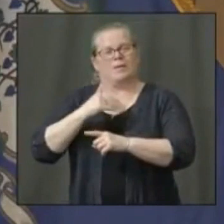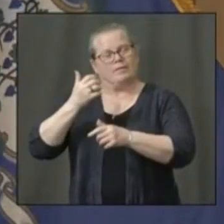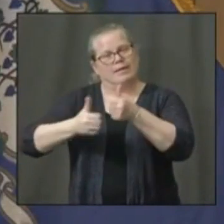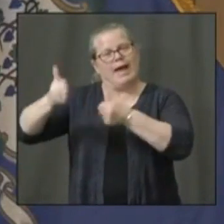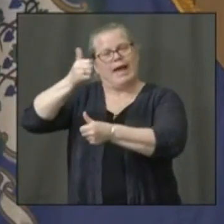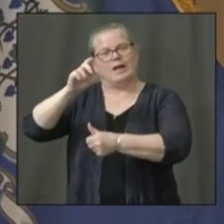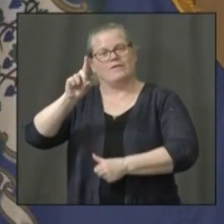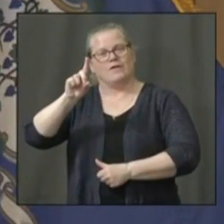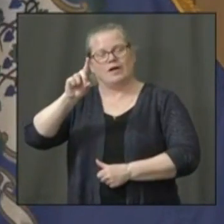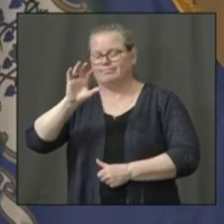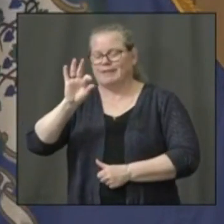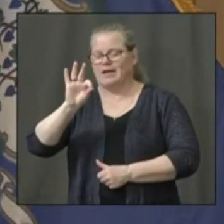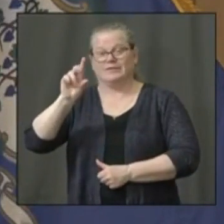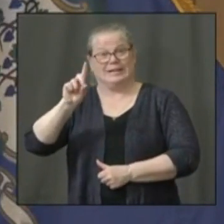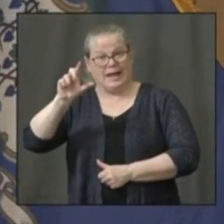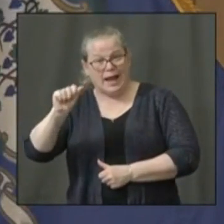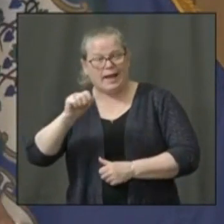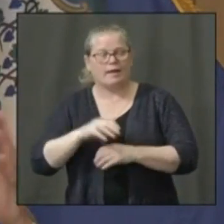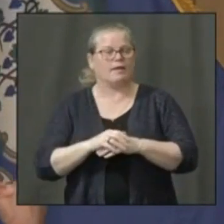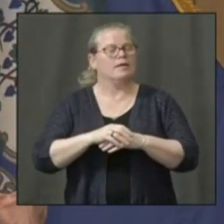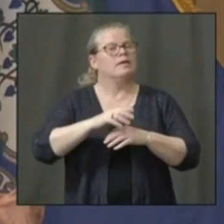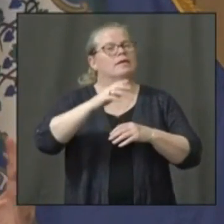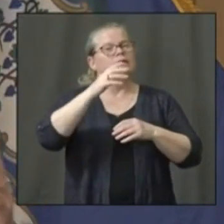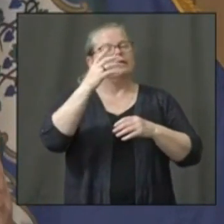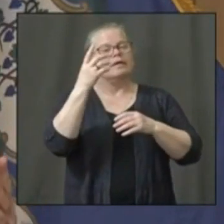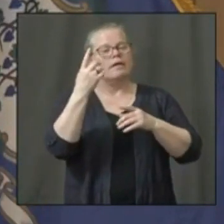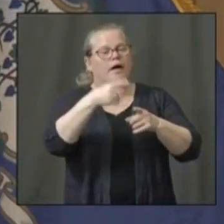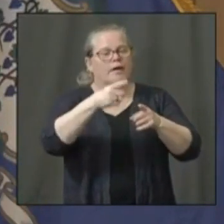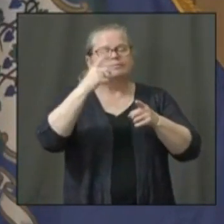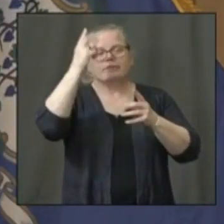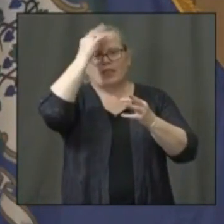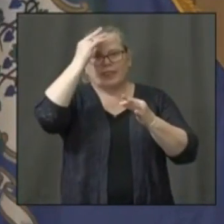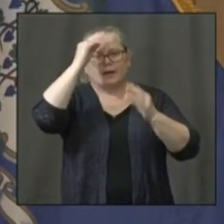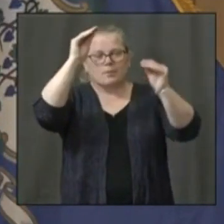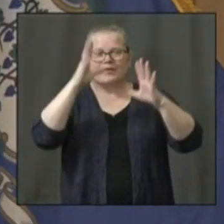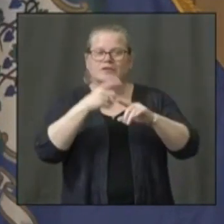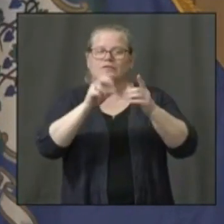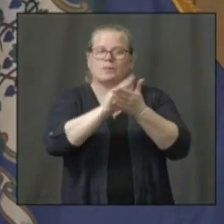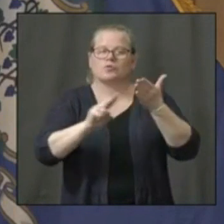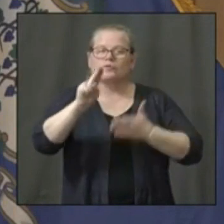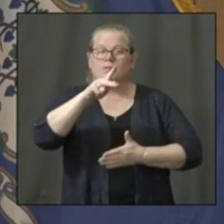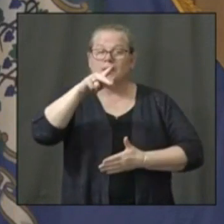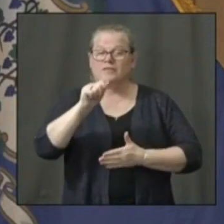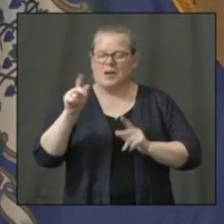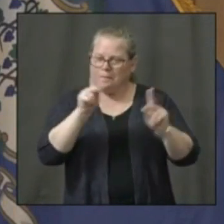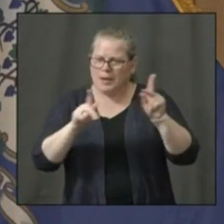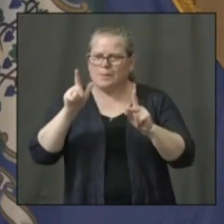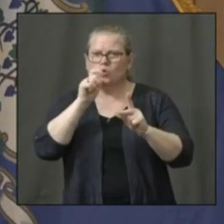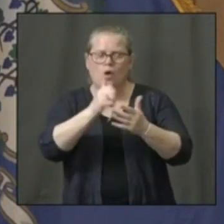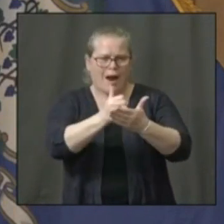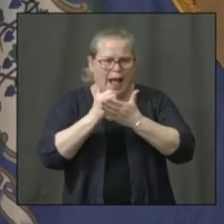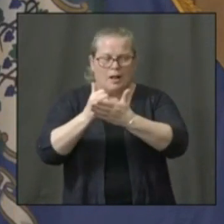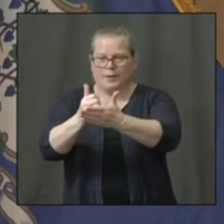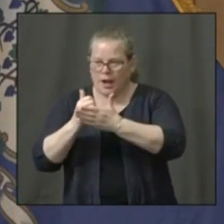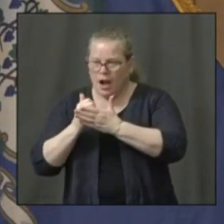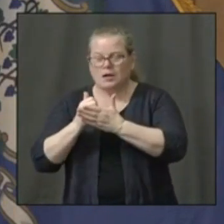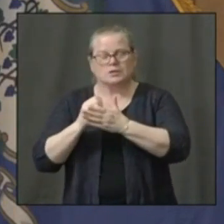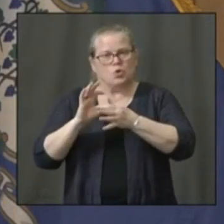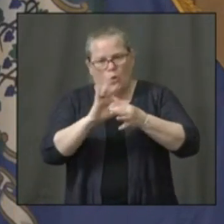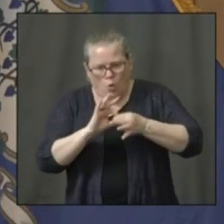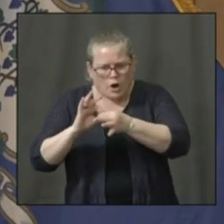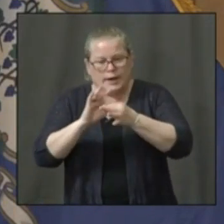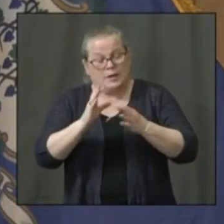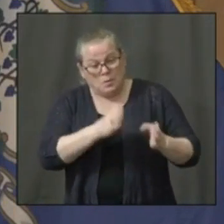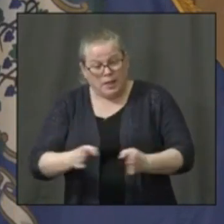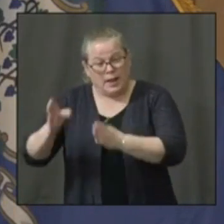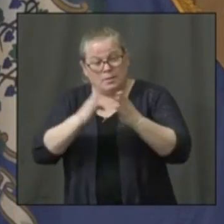the University of Pennsylvania, folks who are helping all of us to coordinate what's going to be our testing protocol now, as we have